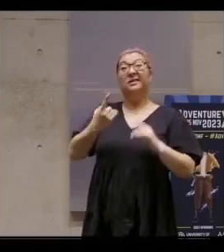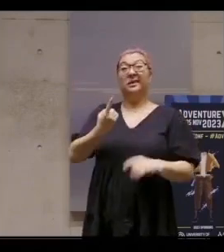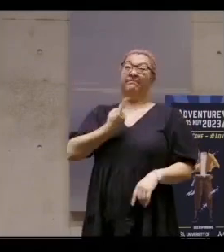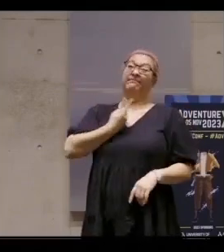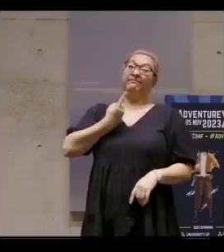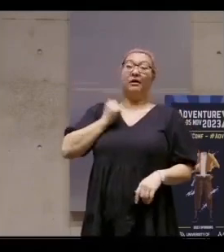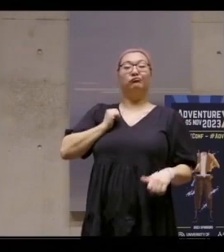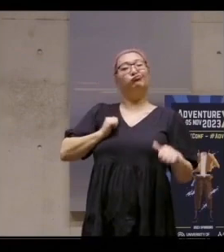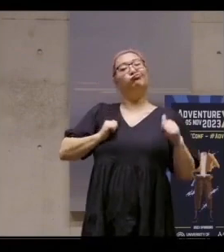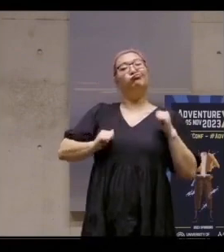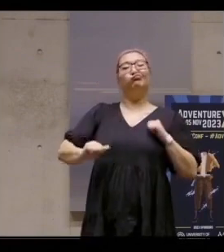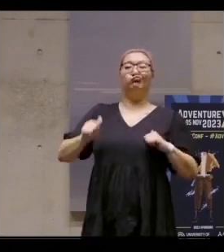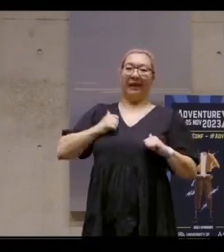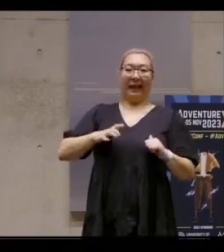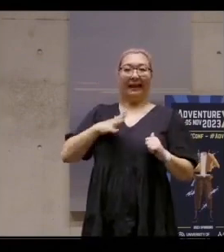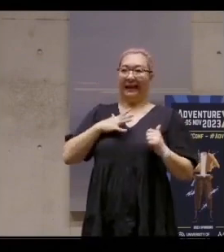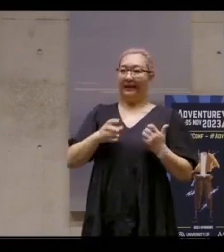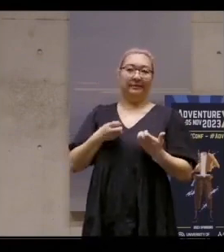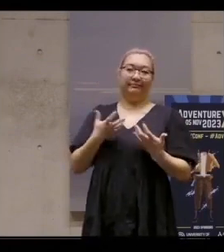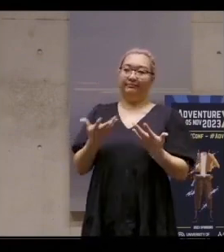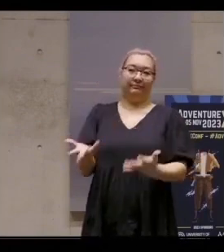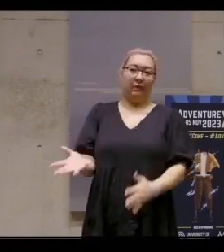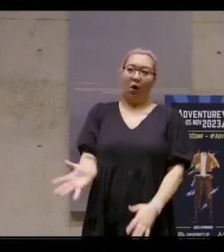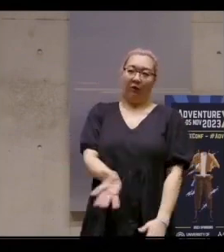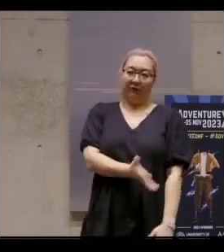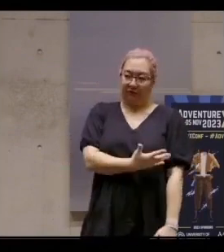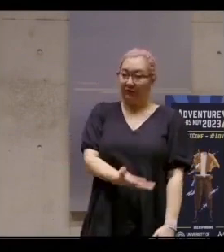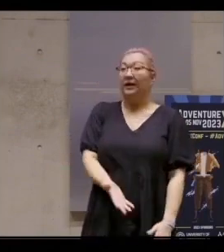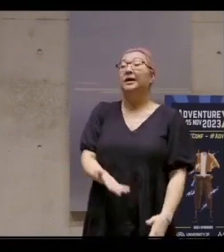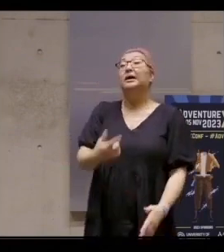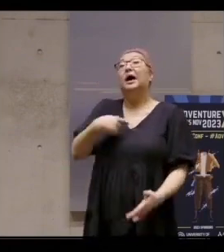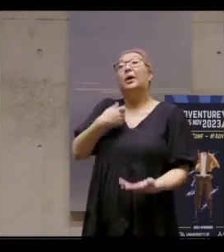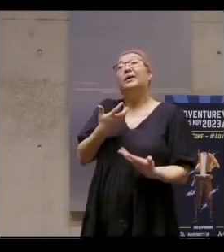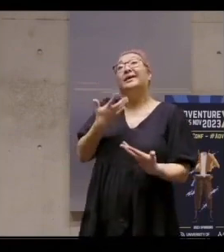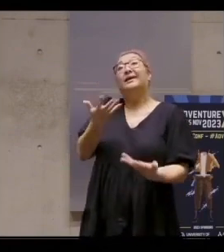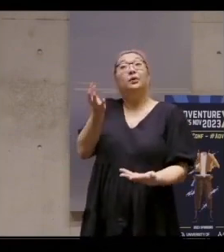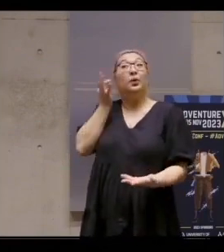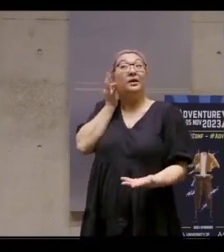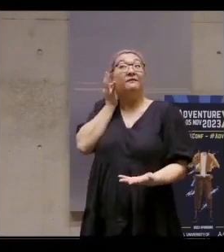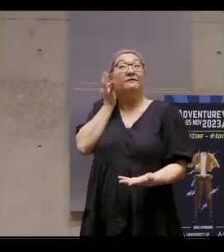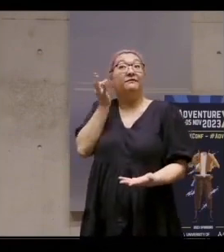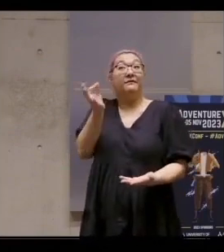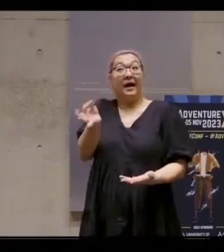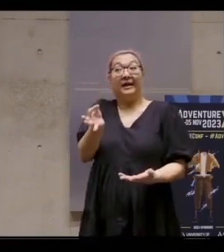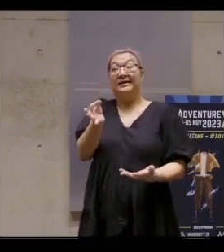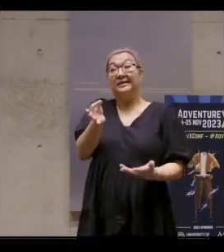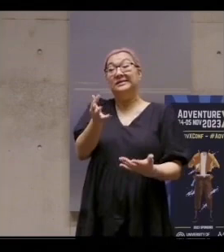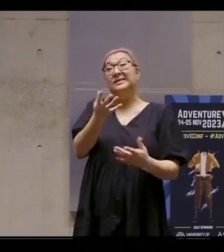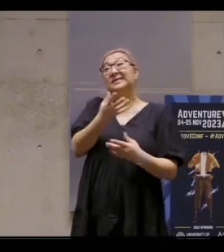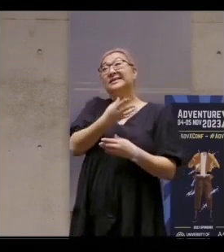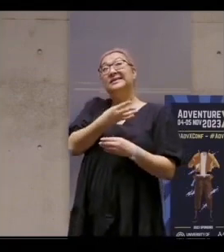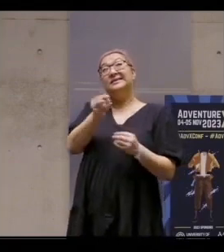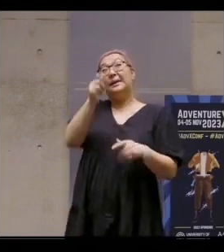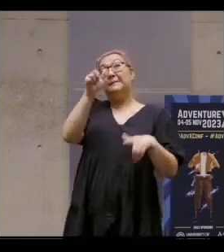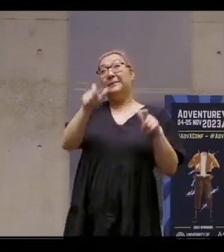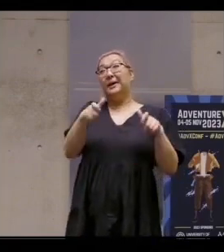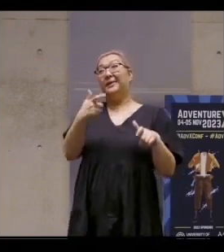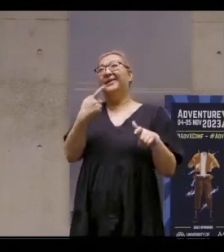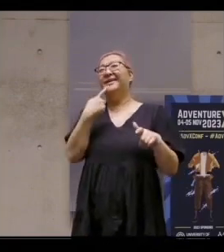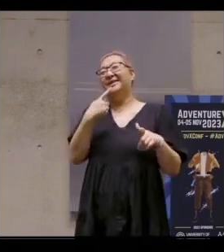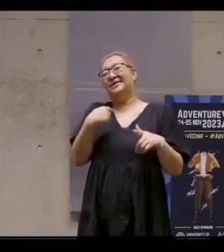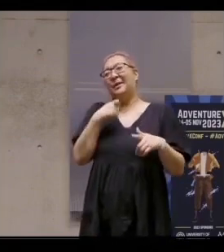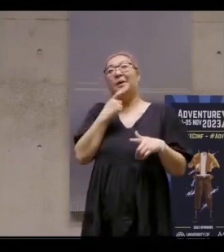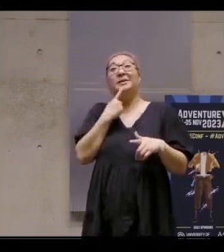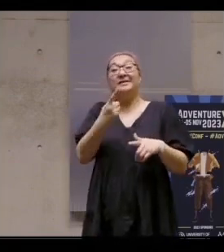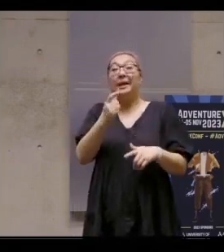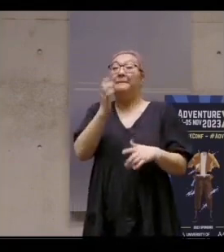as well, which is weird. I'm going to give you some advice that says that you need to have a very clear vision, but then you also need to be able to let go of that vision and